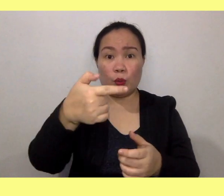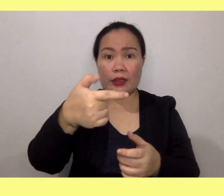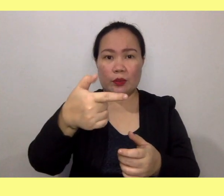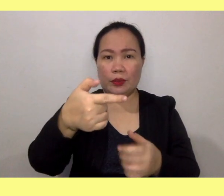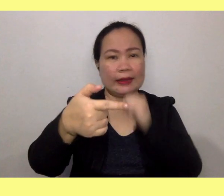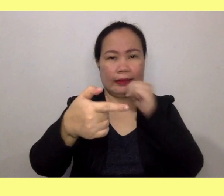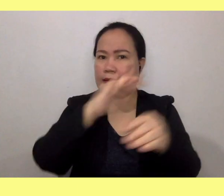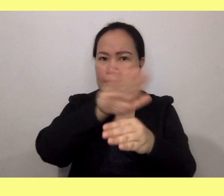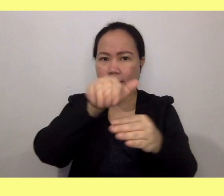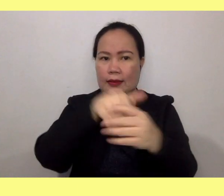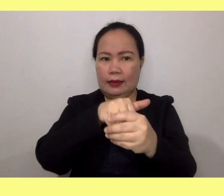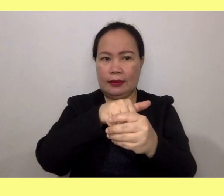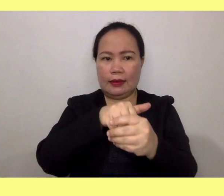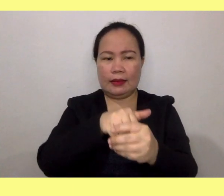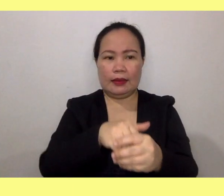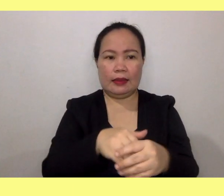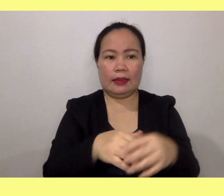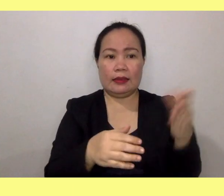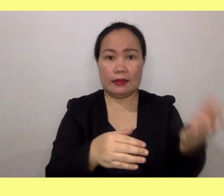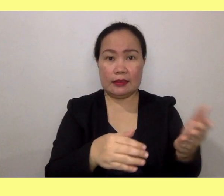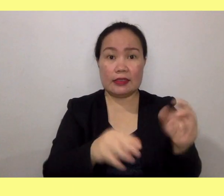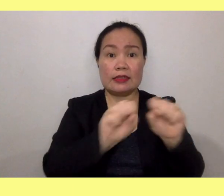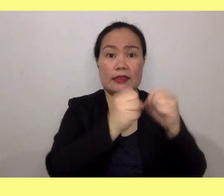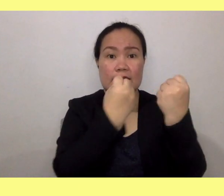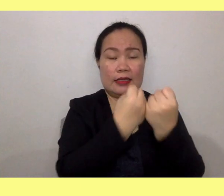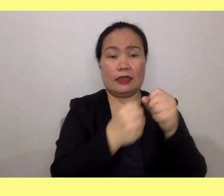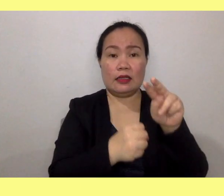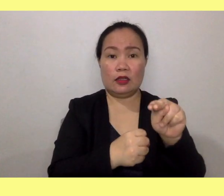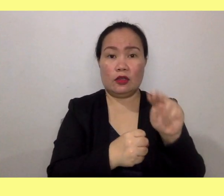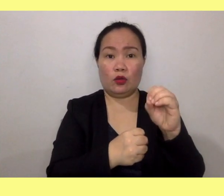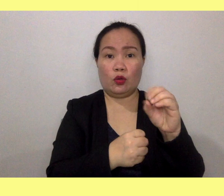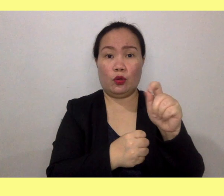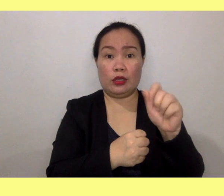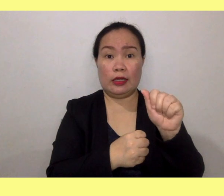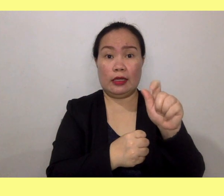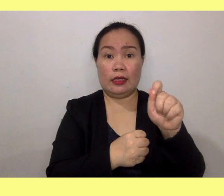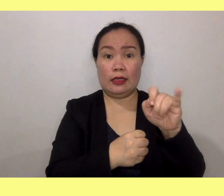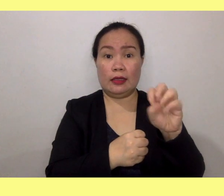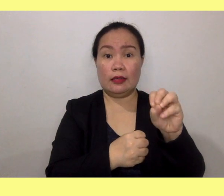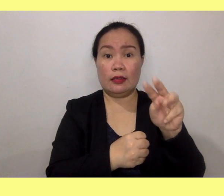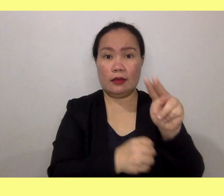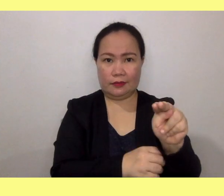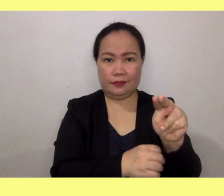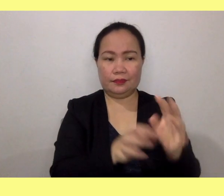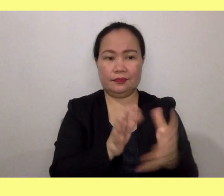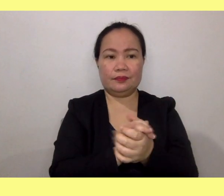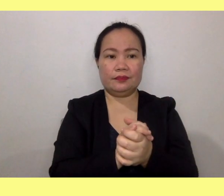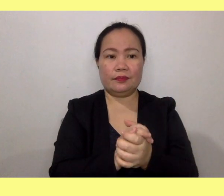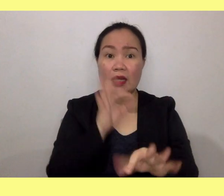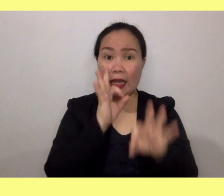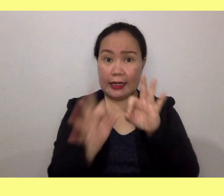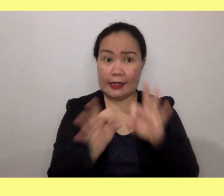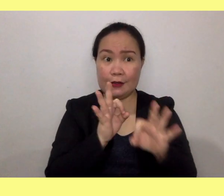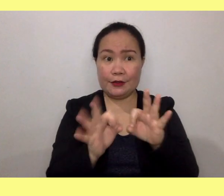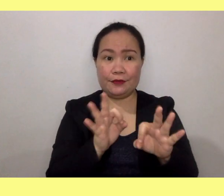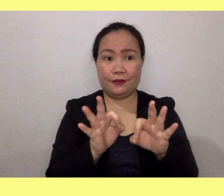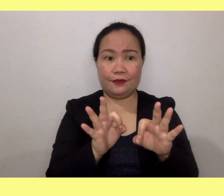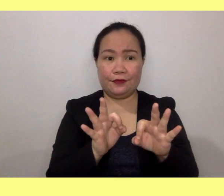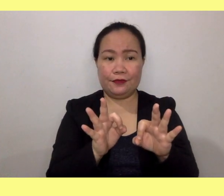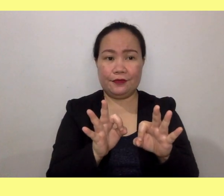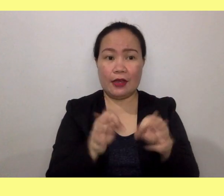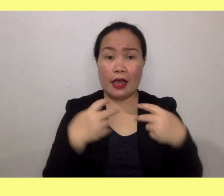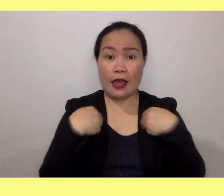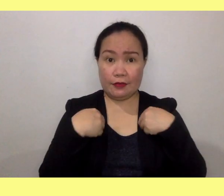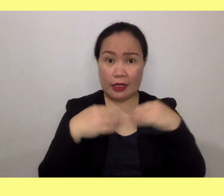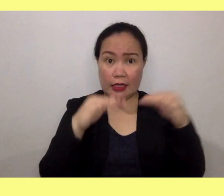21 hindi kasama. So, this is your set notation. Now, if in case na meron